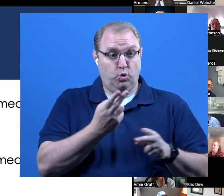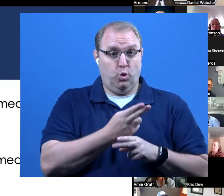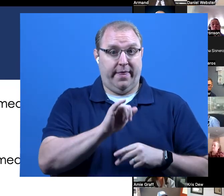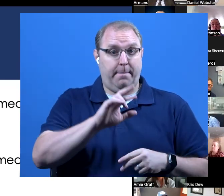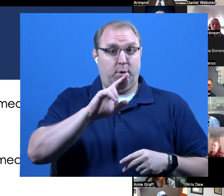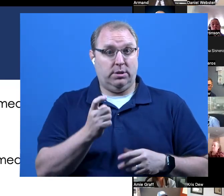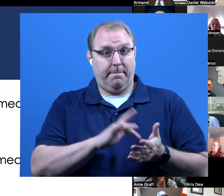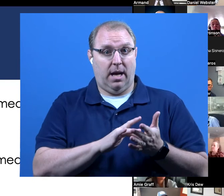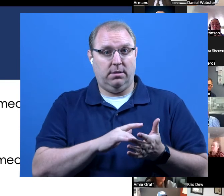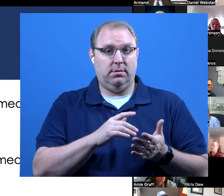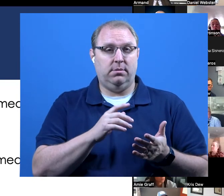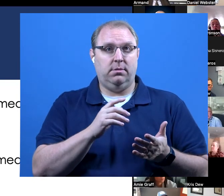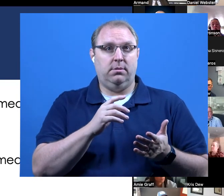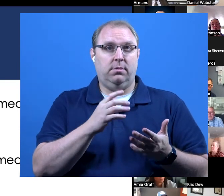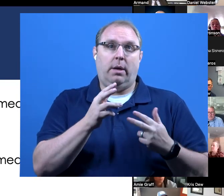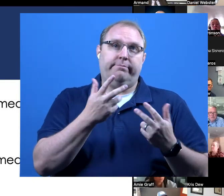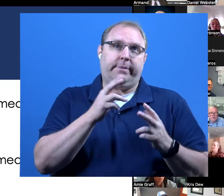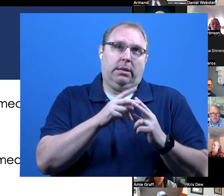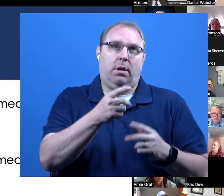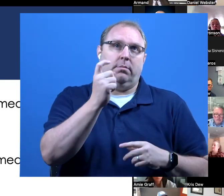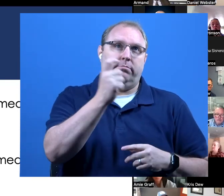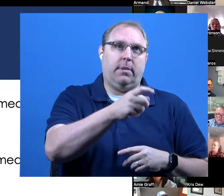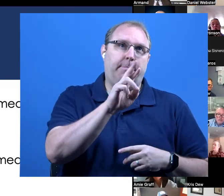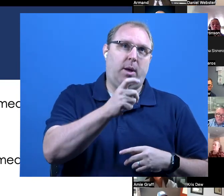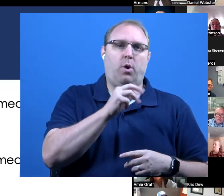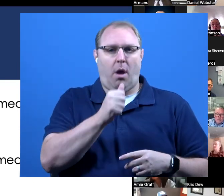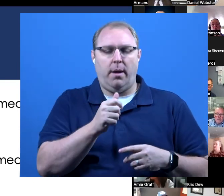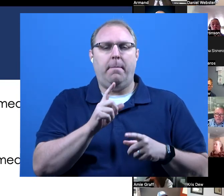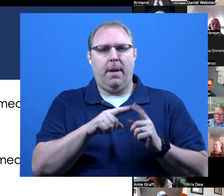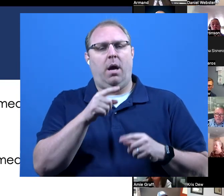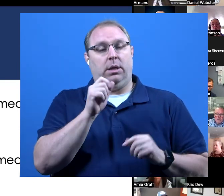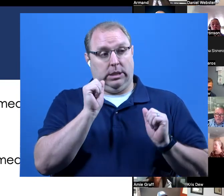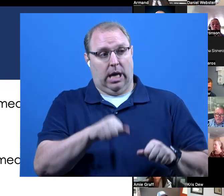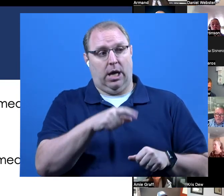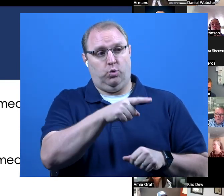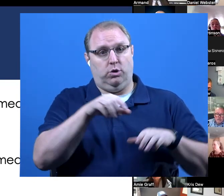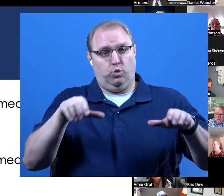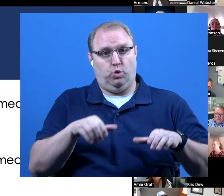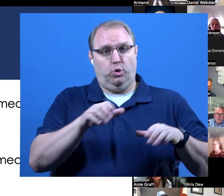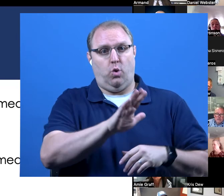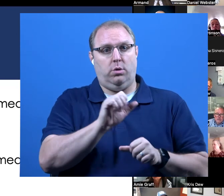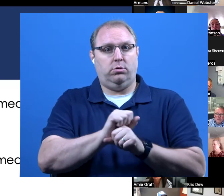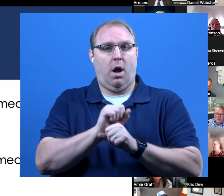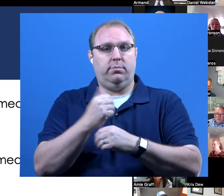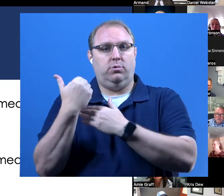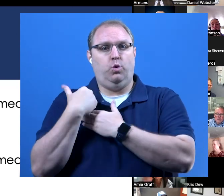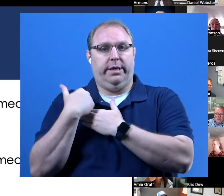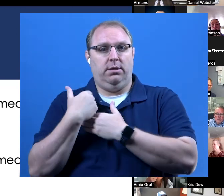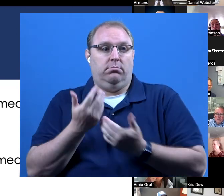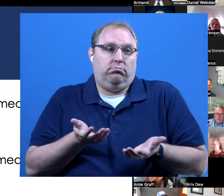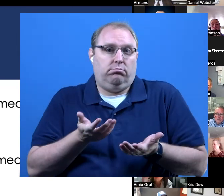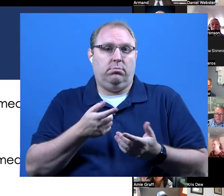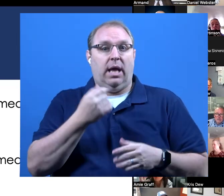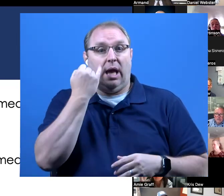It encourages, the rule says it encourages to take the use of leave when necessary. So if you feel like you're under